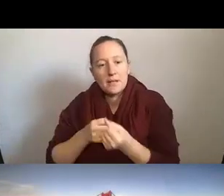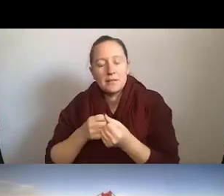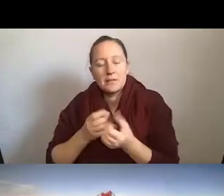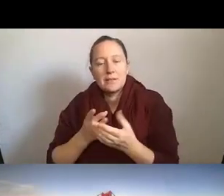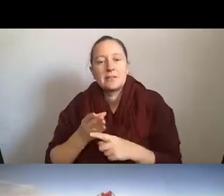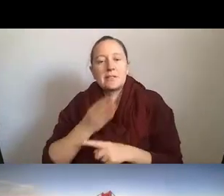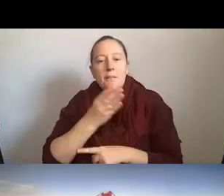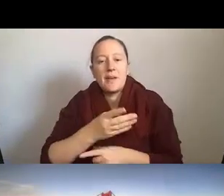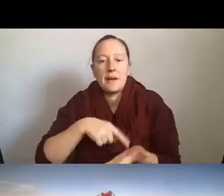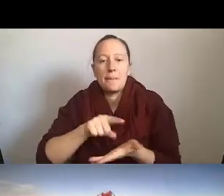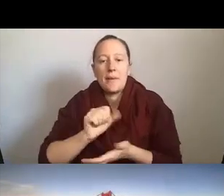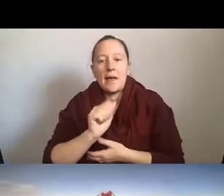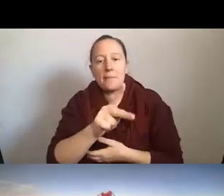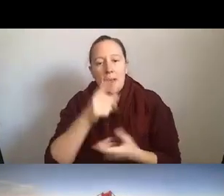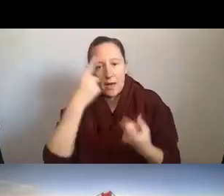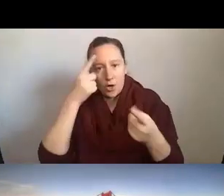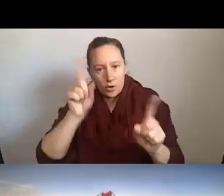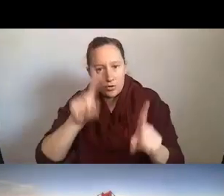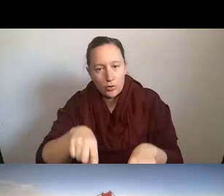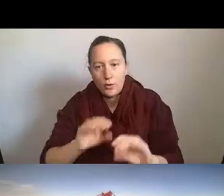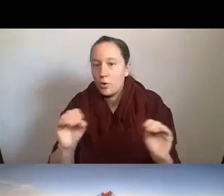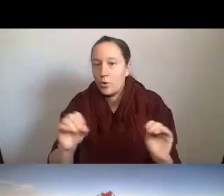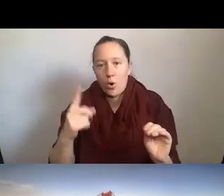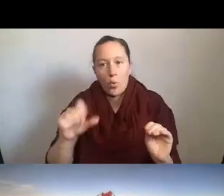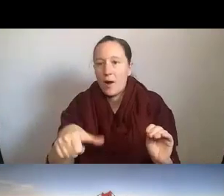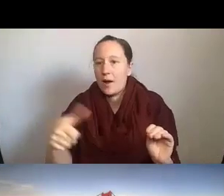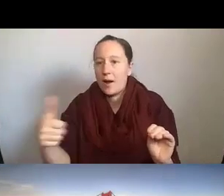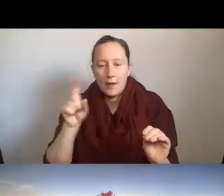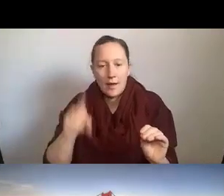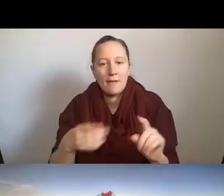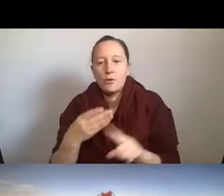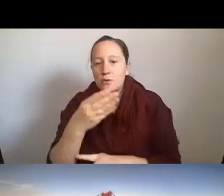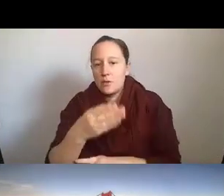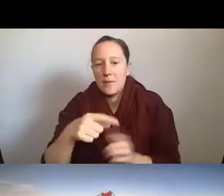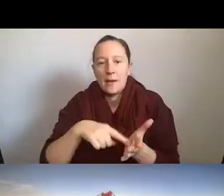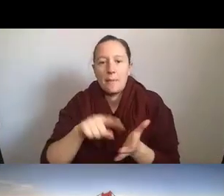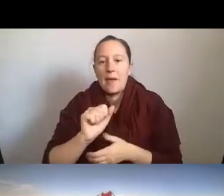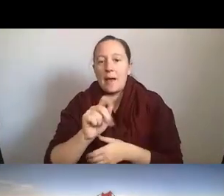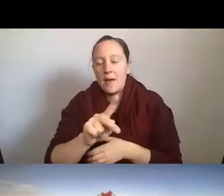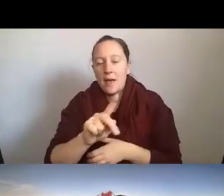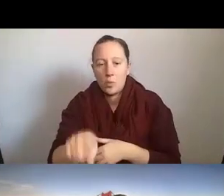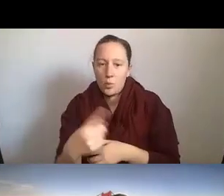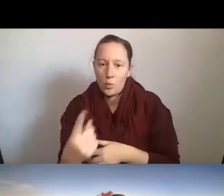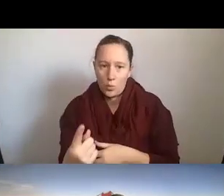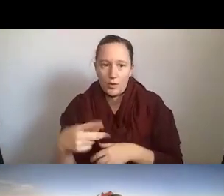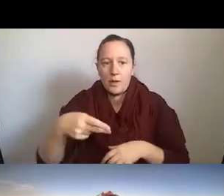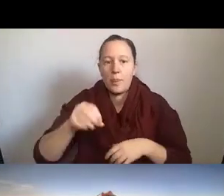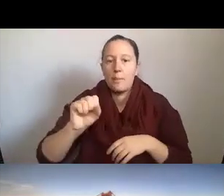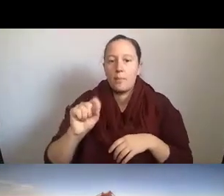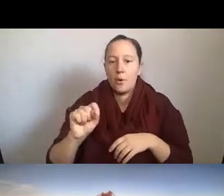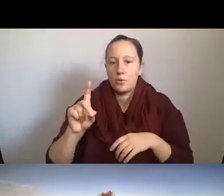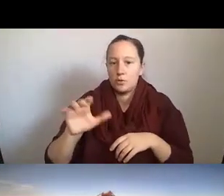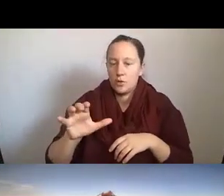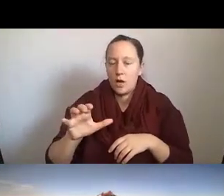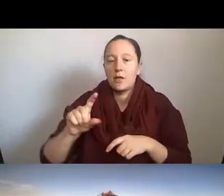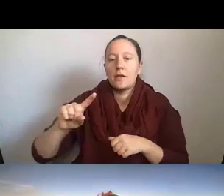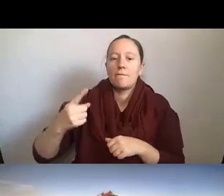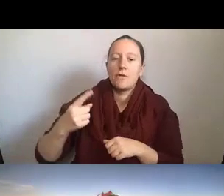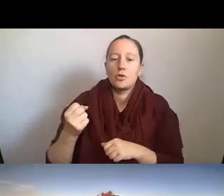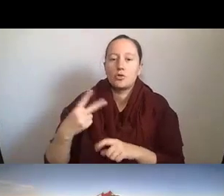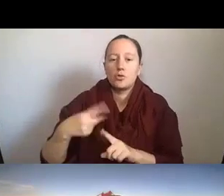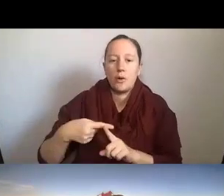payback agreement. Nobody else has to submit the payback agreement except for the postdocs in their first 12 months of